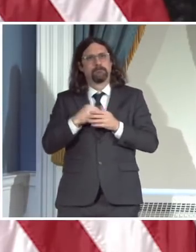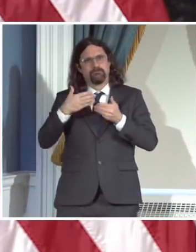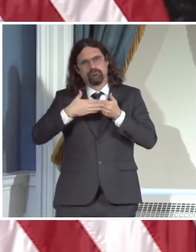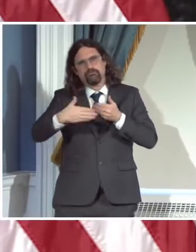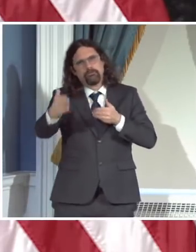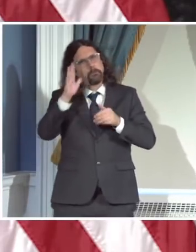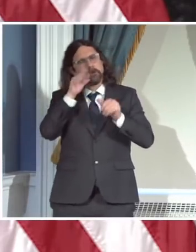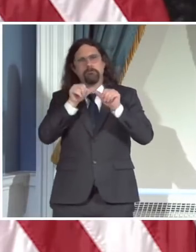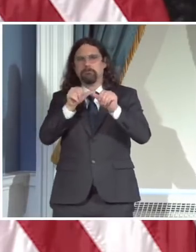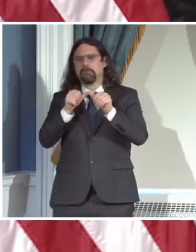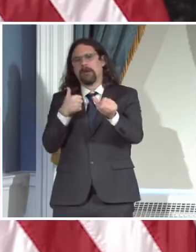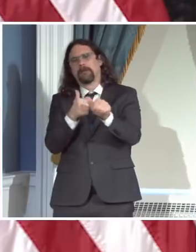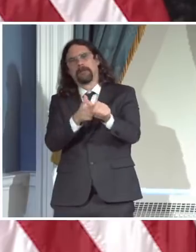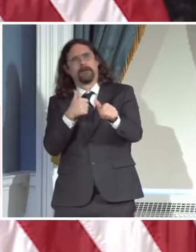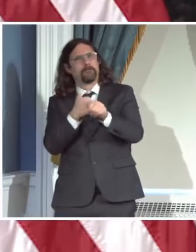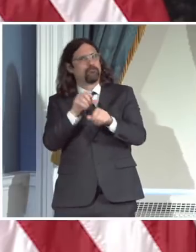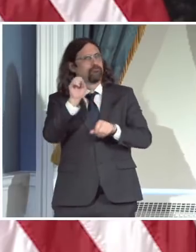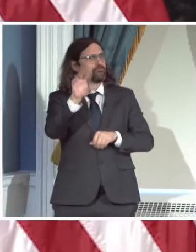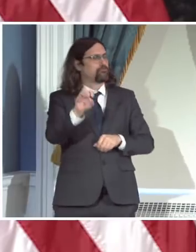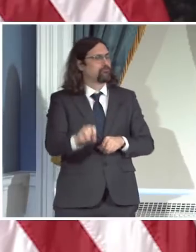So the bottom line,